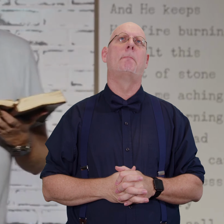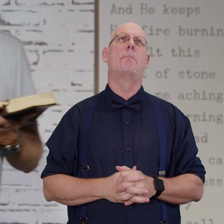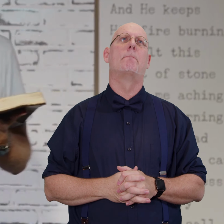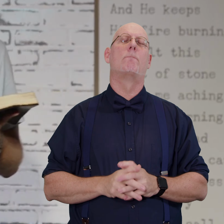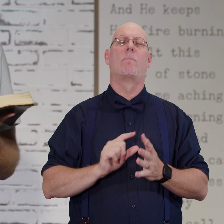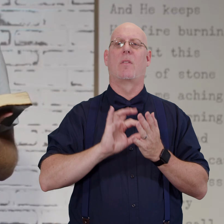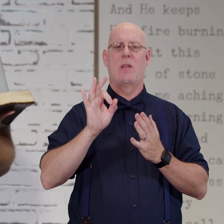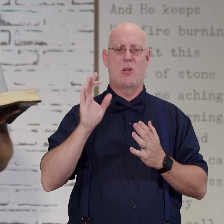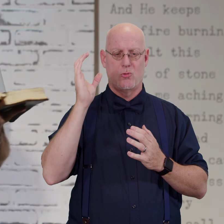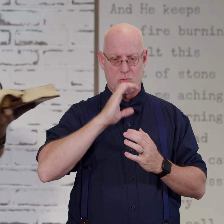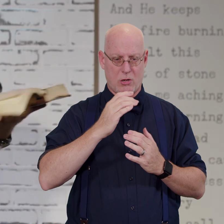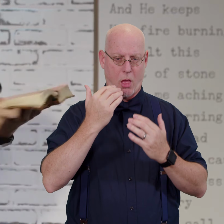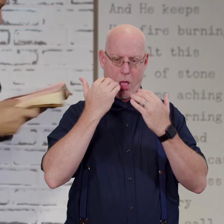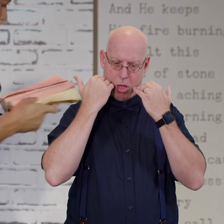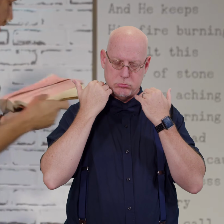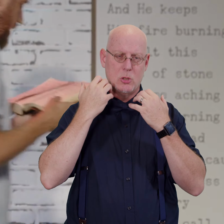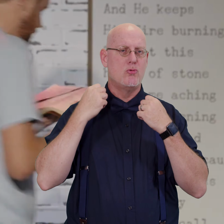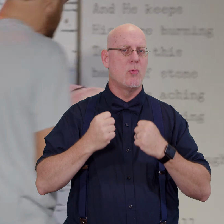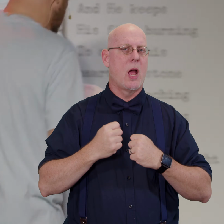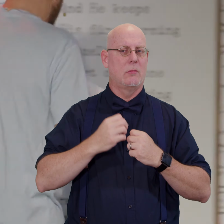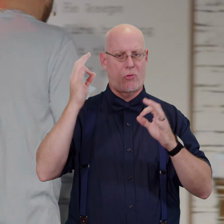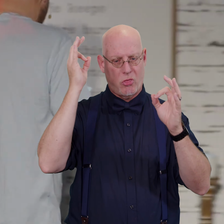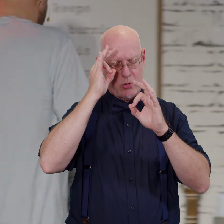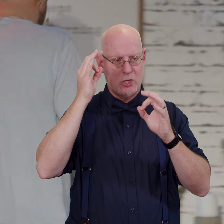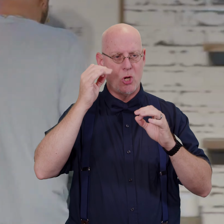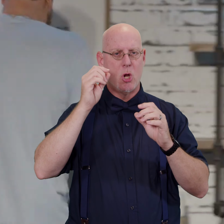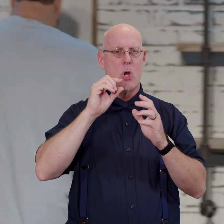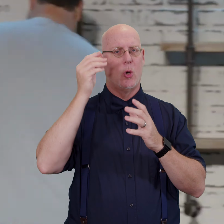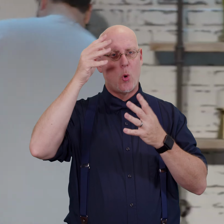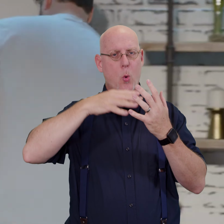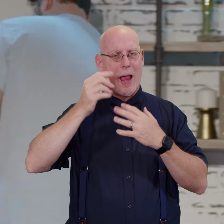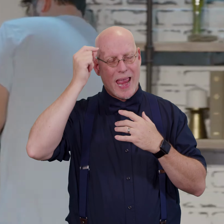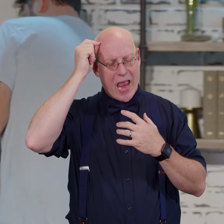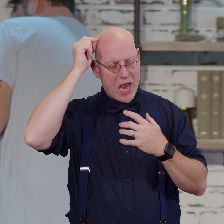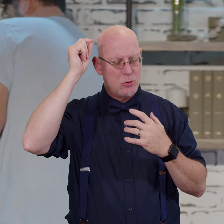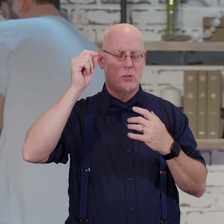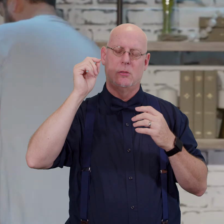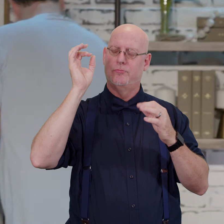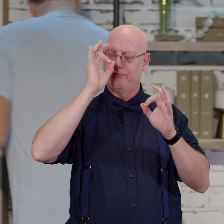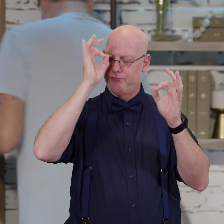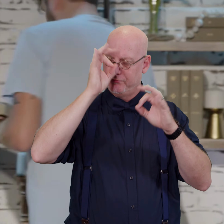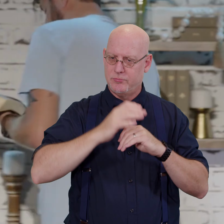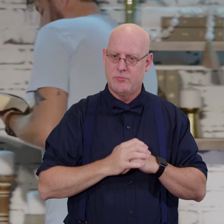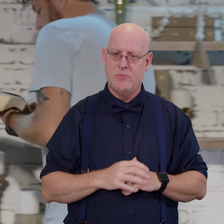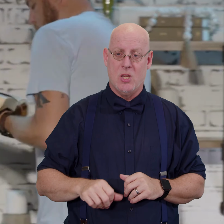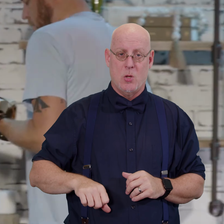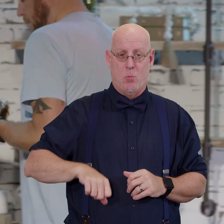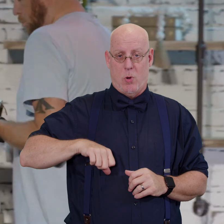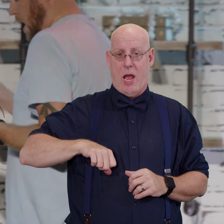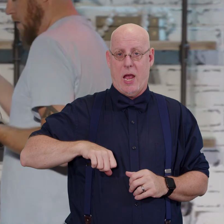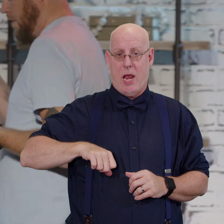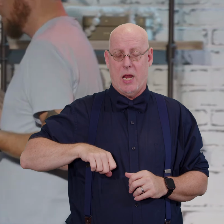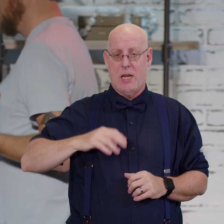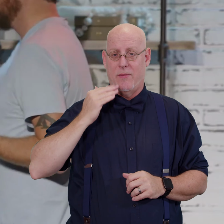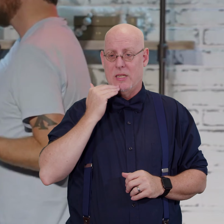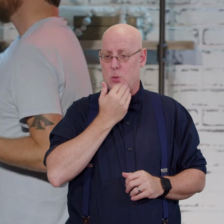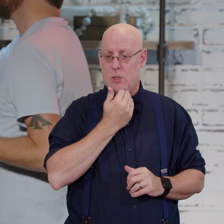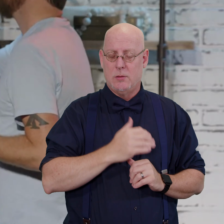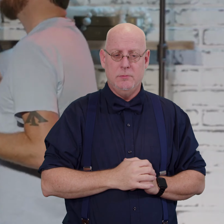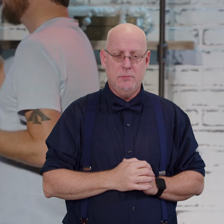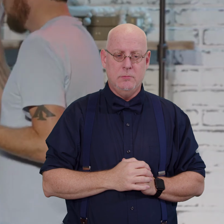says, verse 9, strangers devour his strength. He knows it not. Gray hairs are sprinkled upon him, and he knows it not. The pride, there it is, the pride of